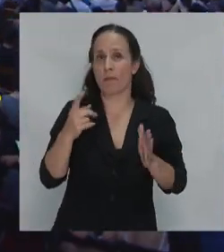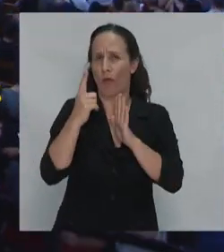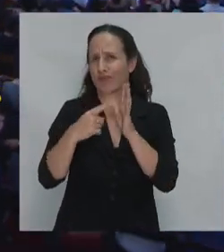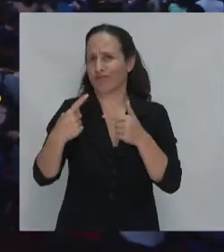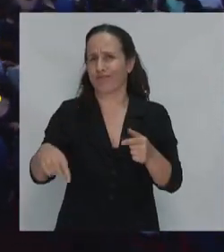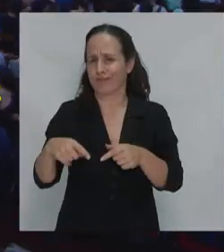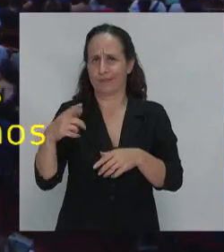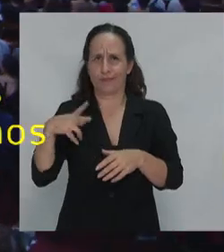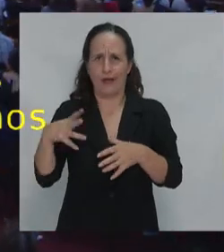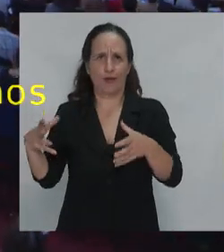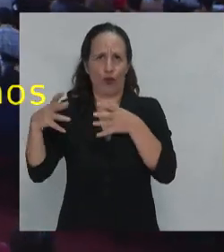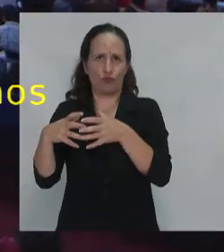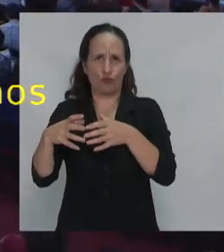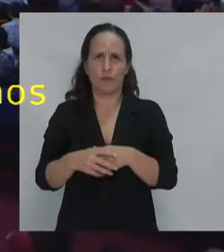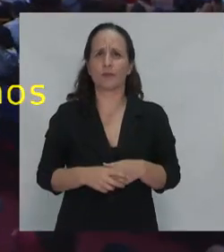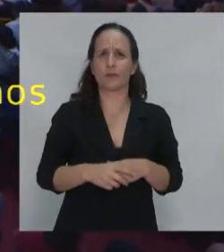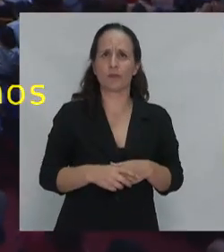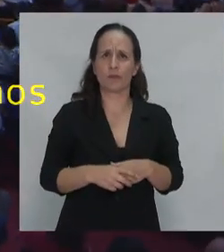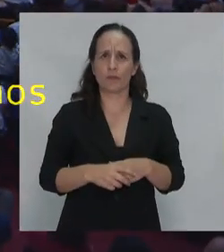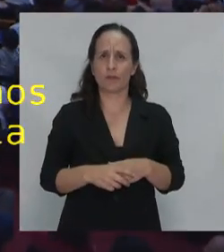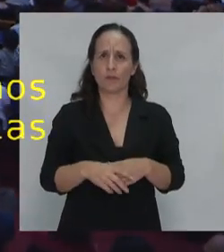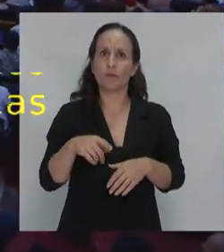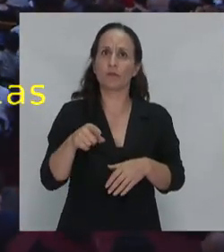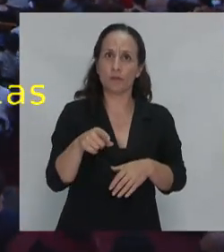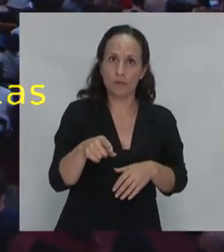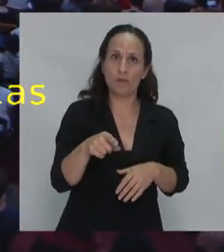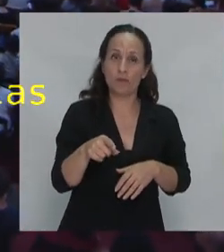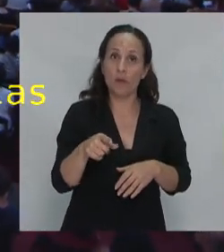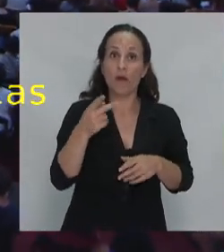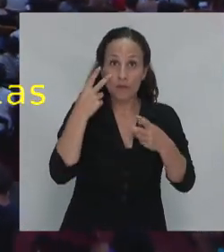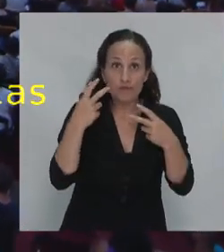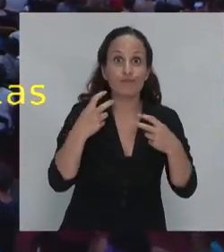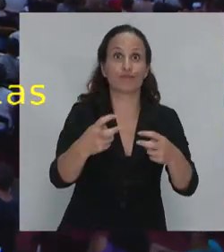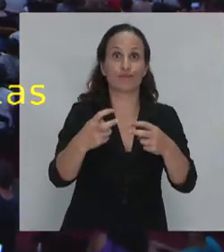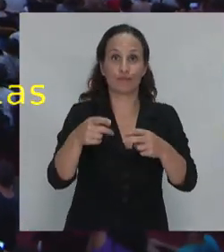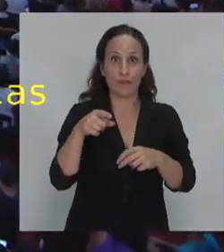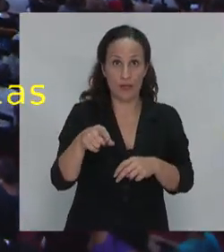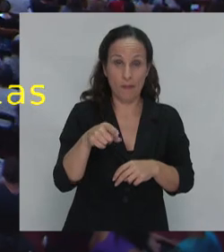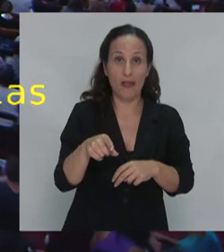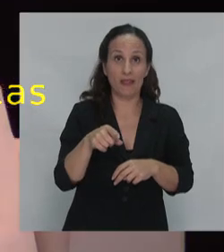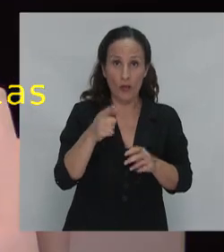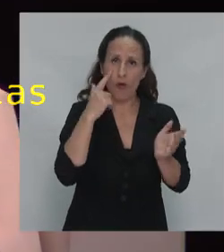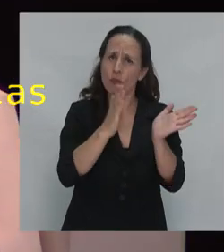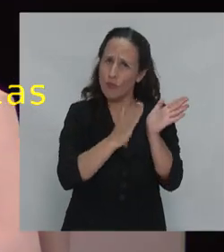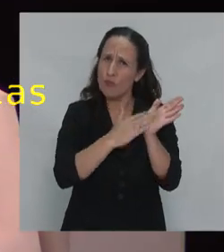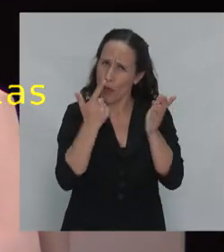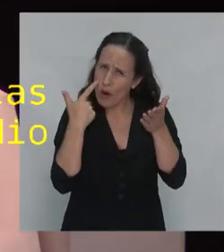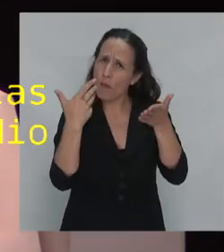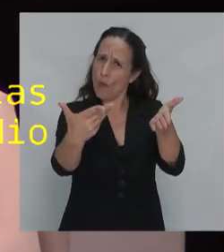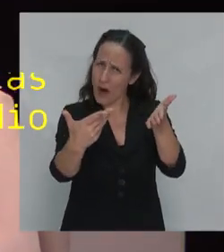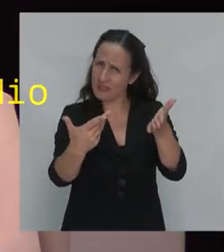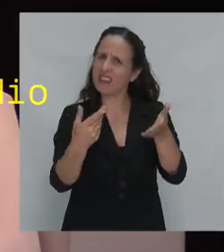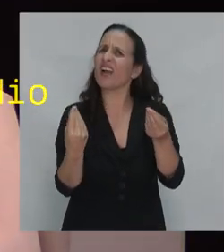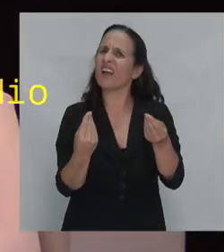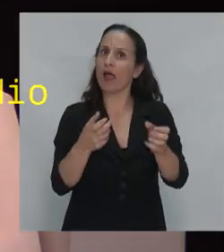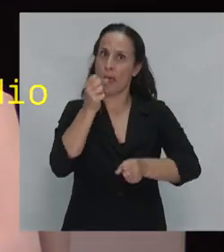put out a study showing that the big companies